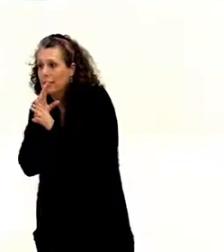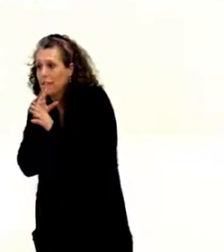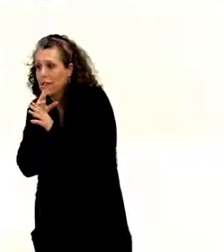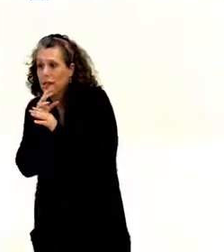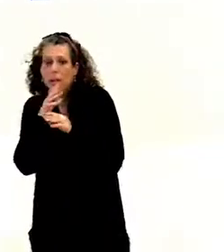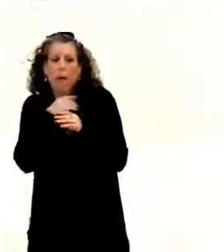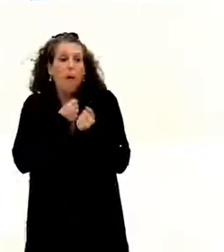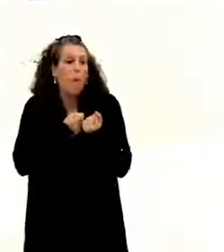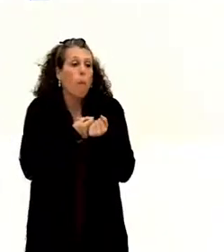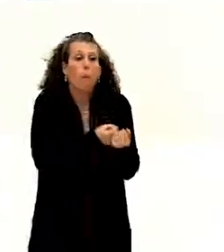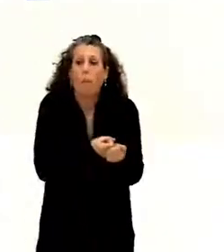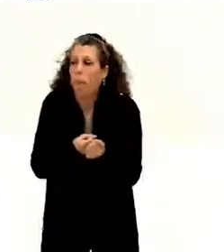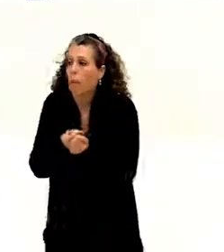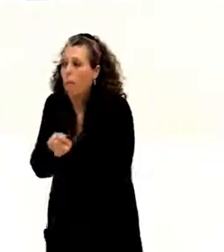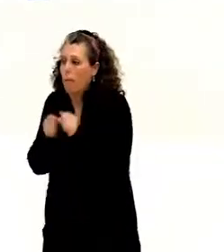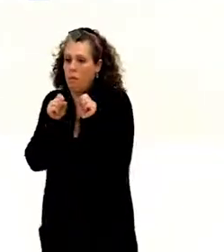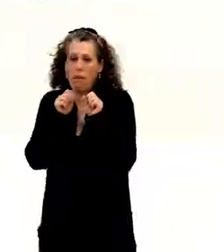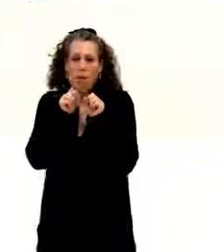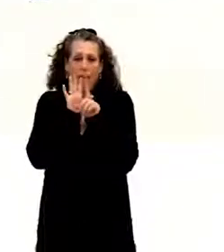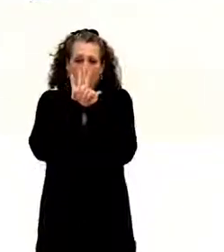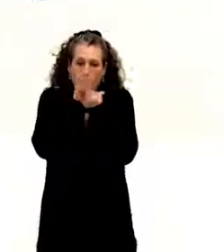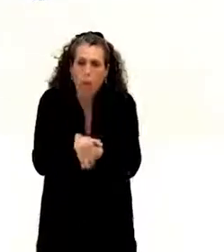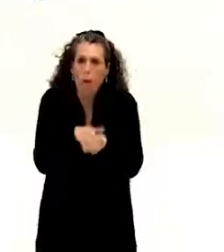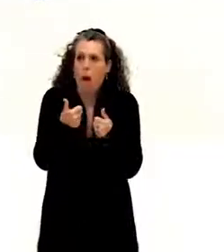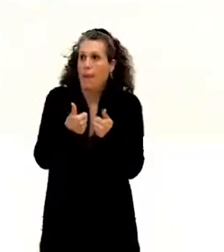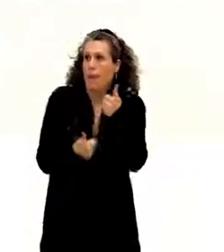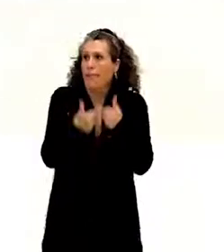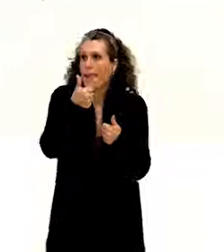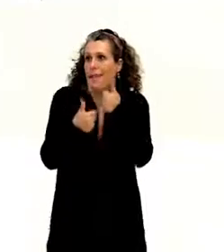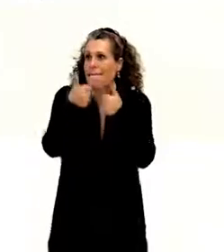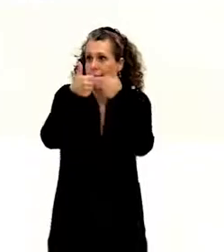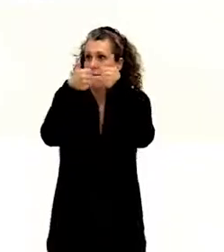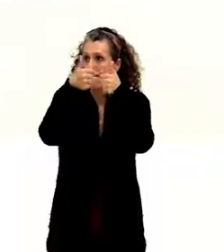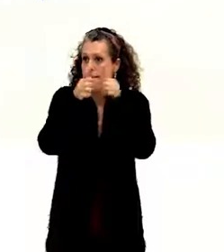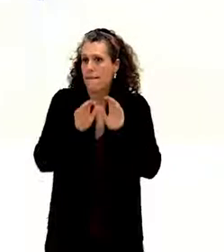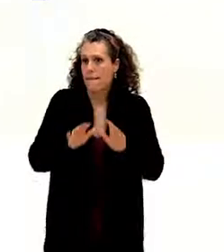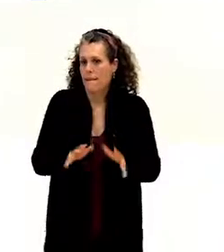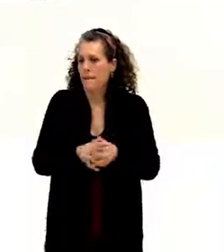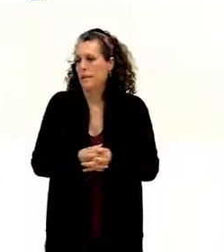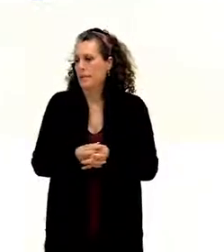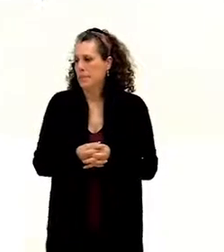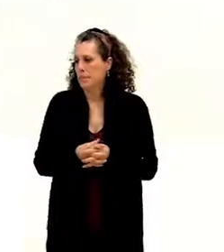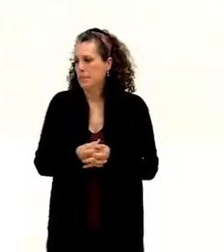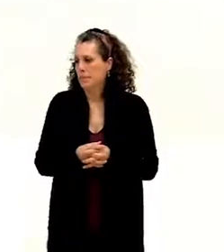impinge any aspect of competitiveness across the intra-community trade.